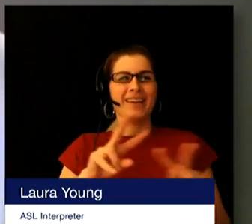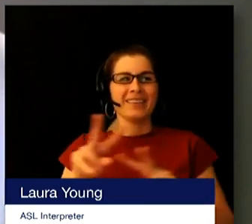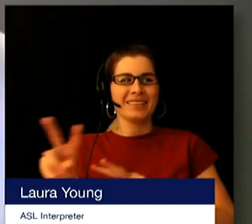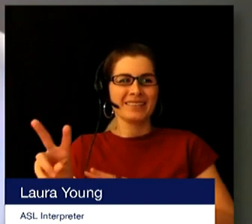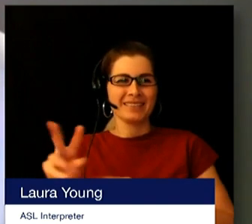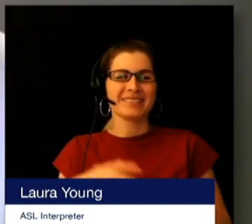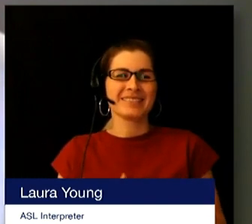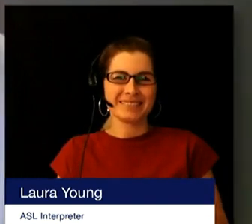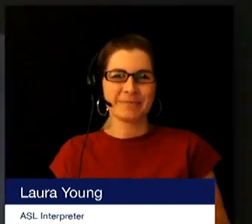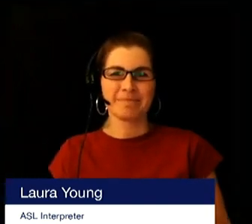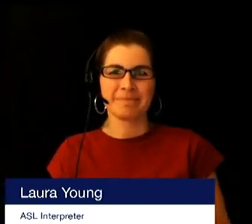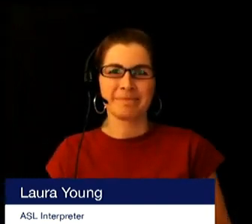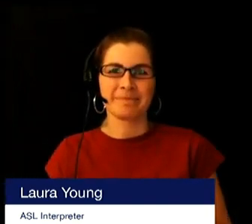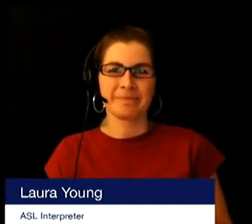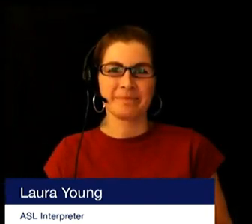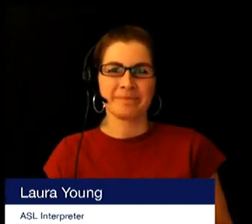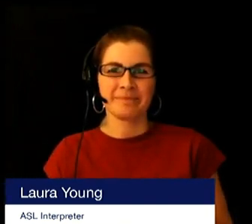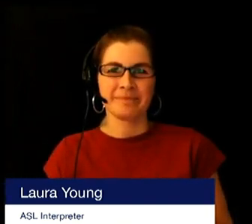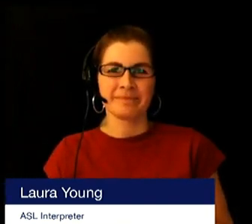Compassion.